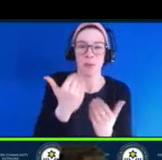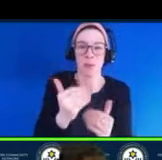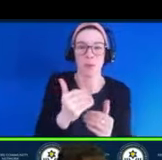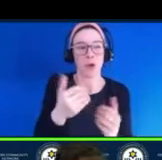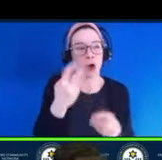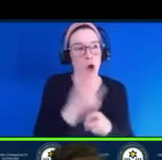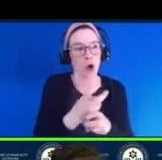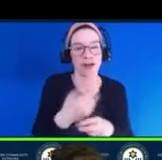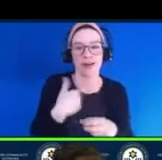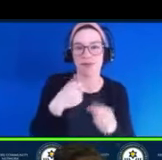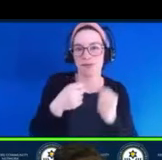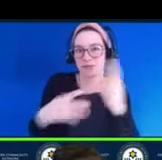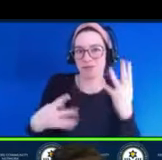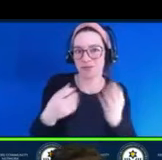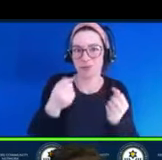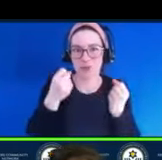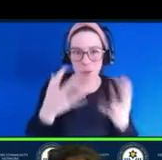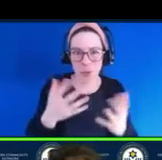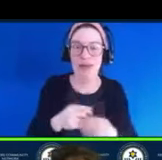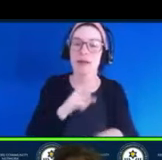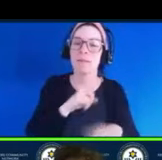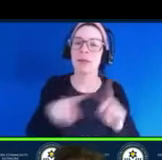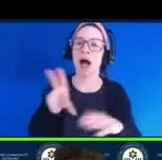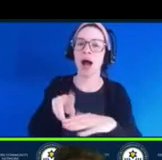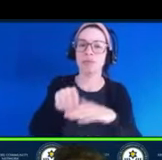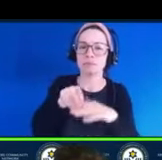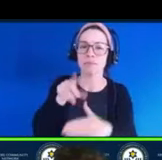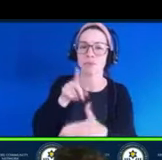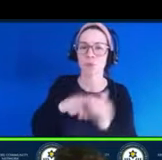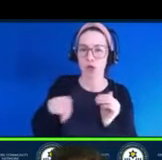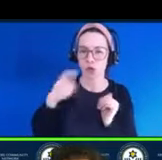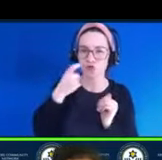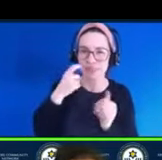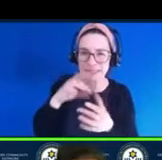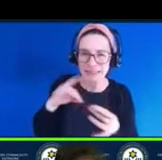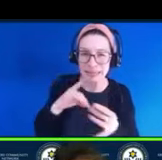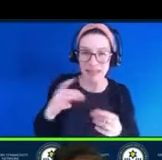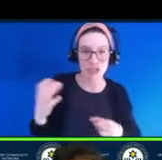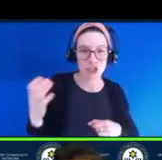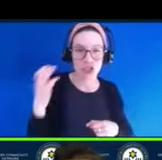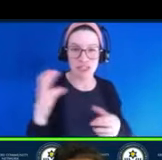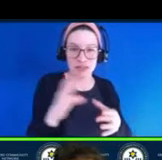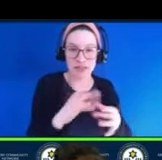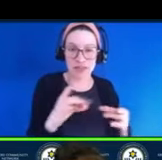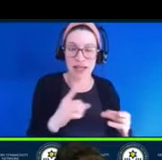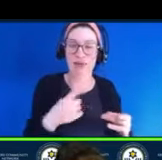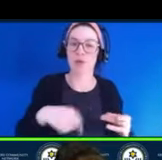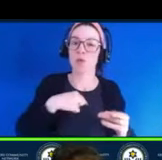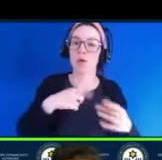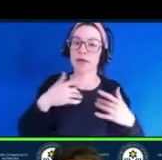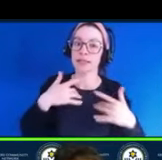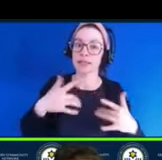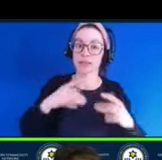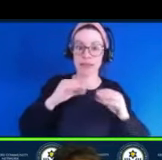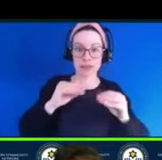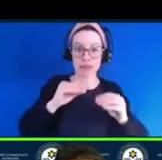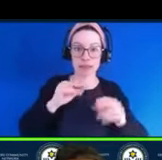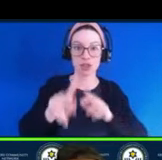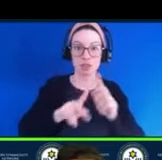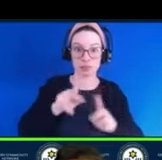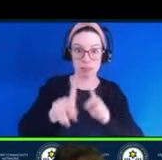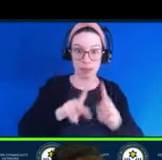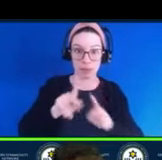kind of caveat on what you said, what April said, even with the chief said, we teach people to survive for at least 5 minutes, 3 to 5 minutes